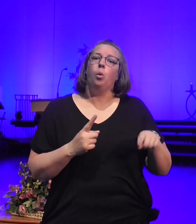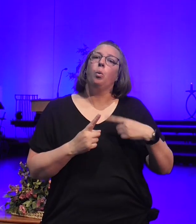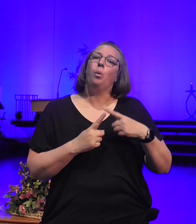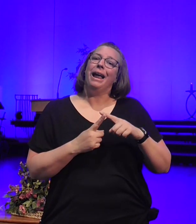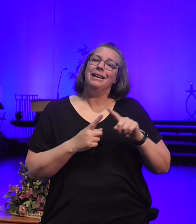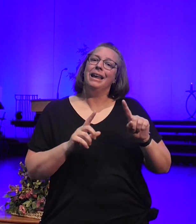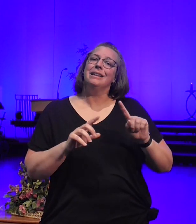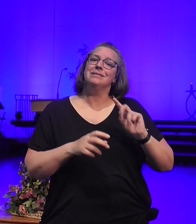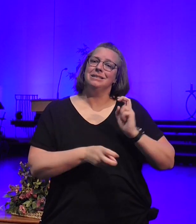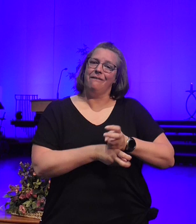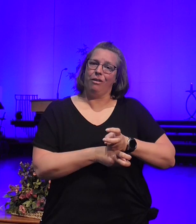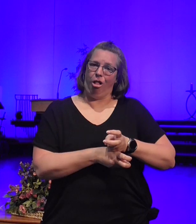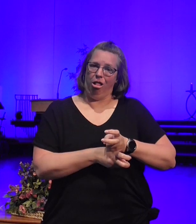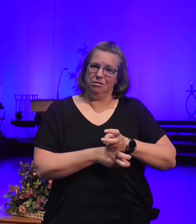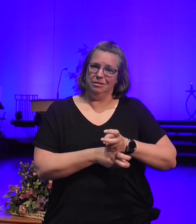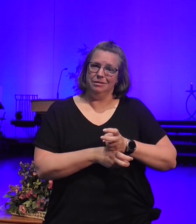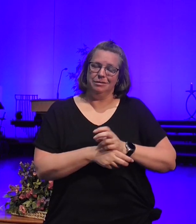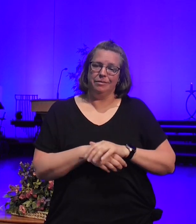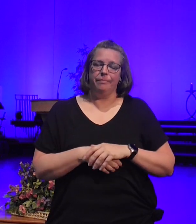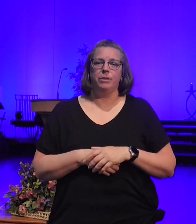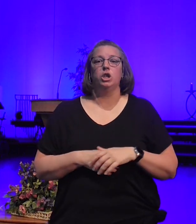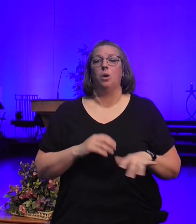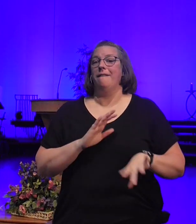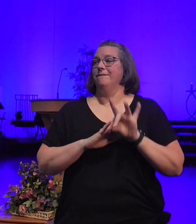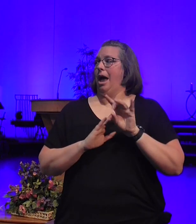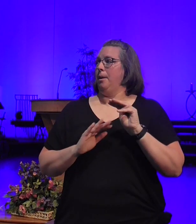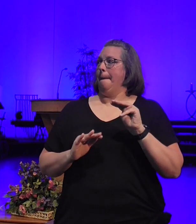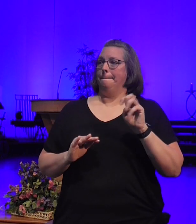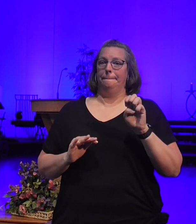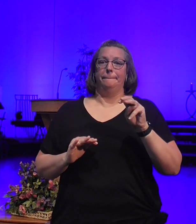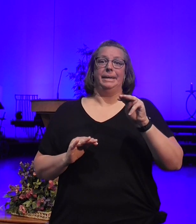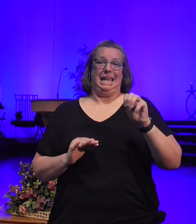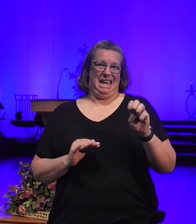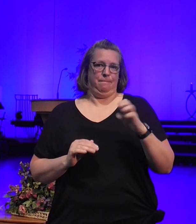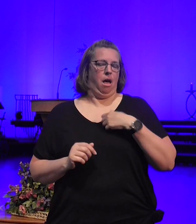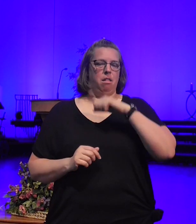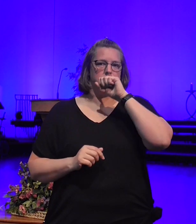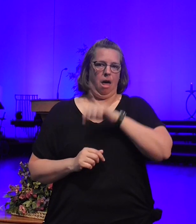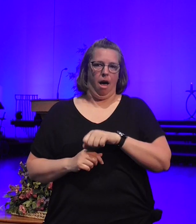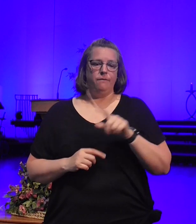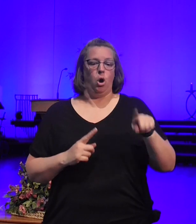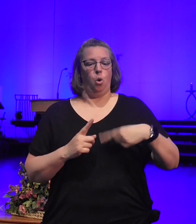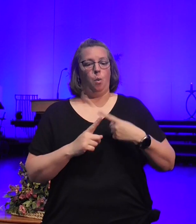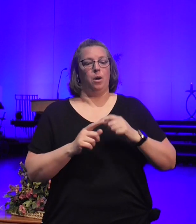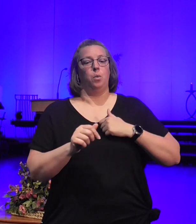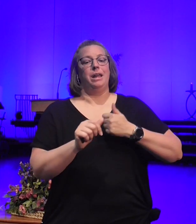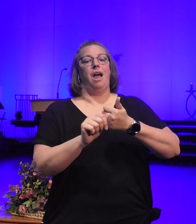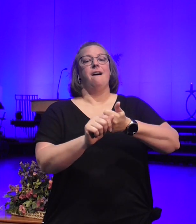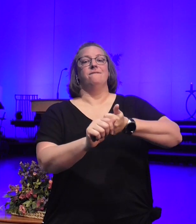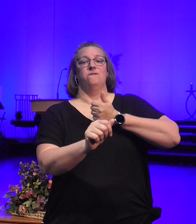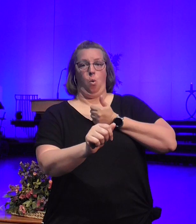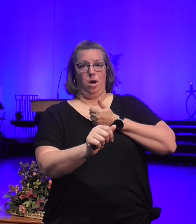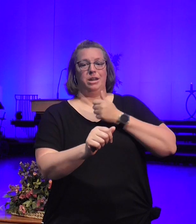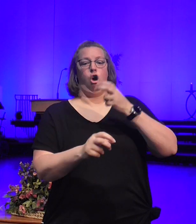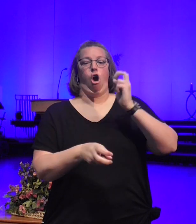this meme recently that I love. When we avoid hard conversations, we're not keeping the peace, we're keeping the